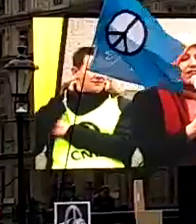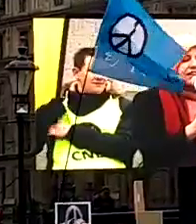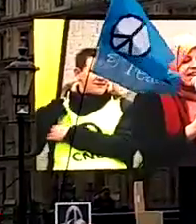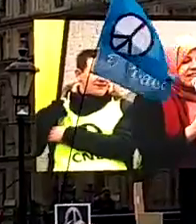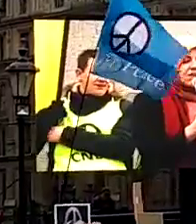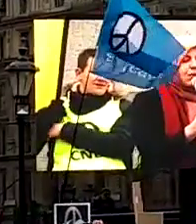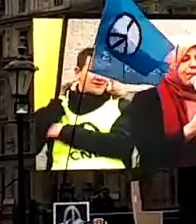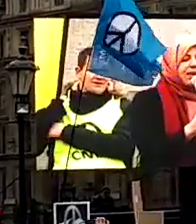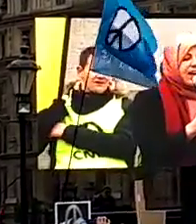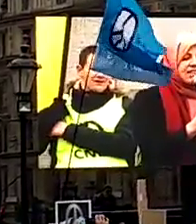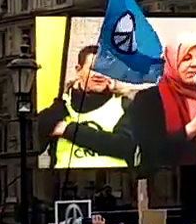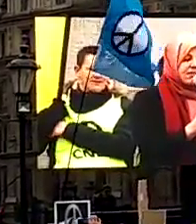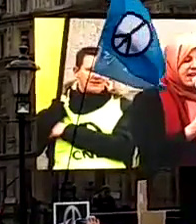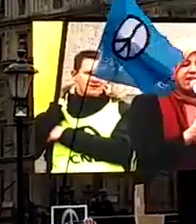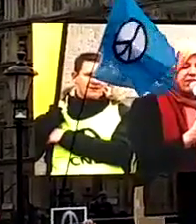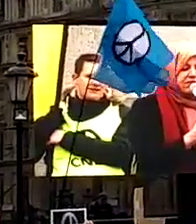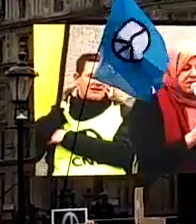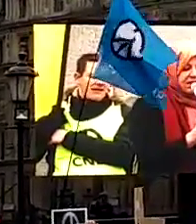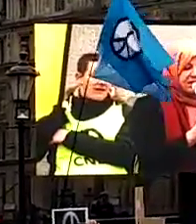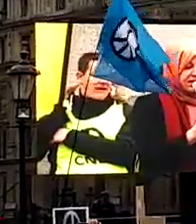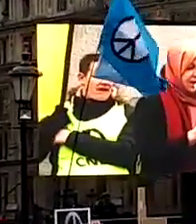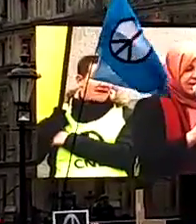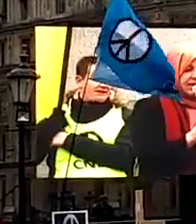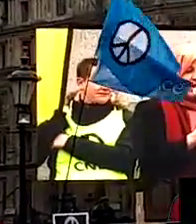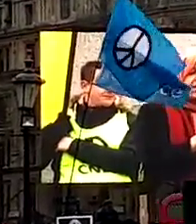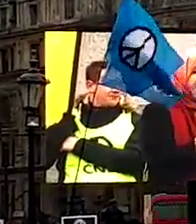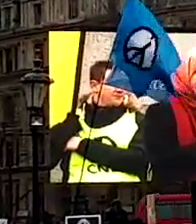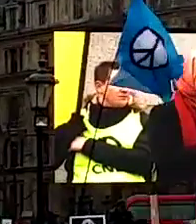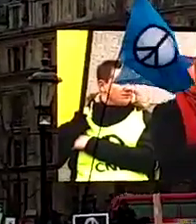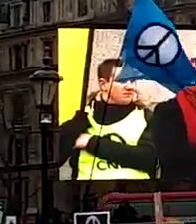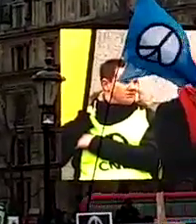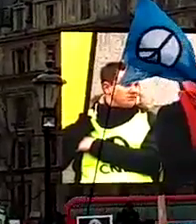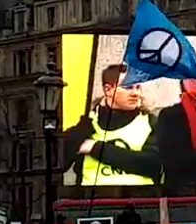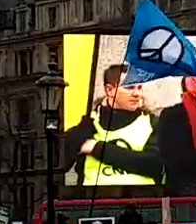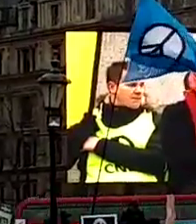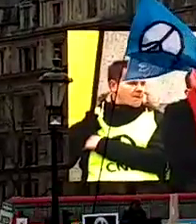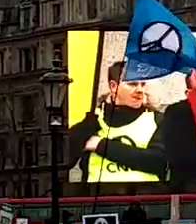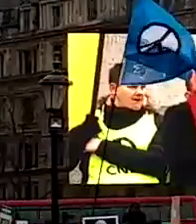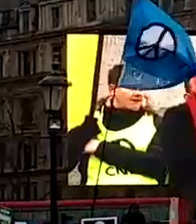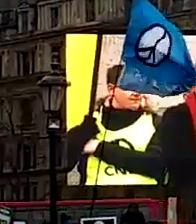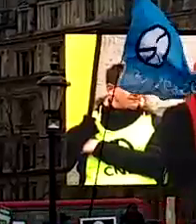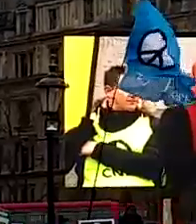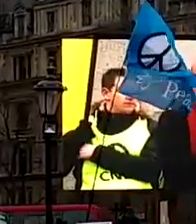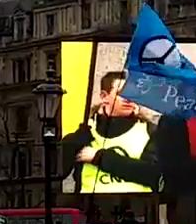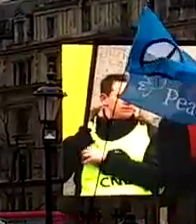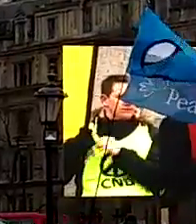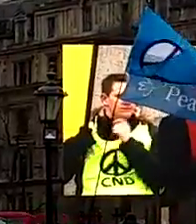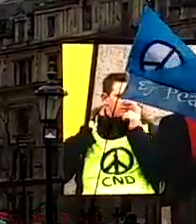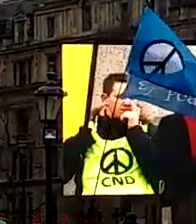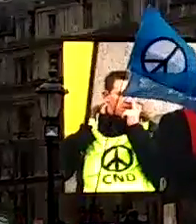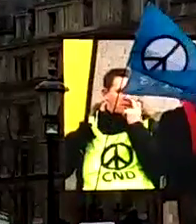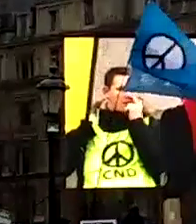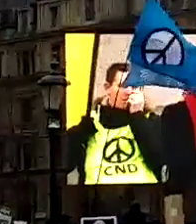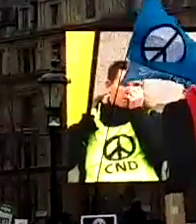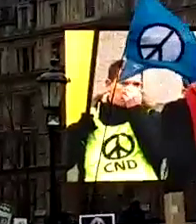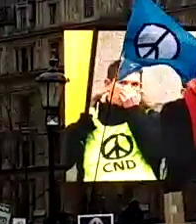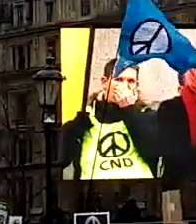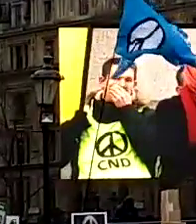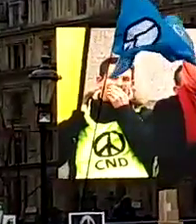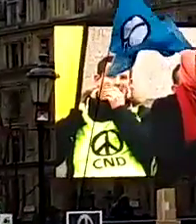nations feel the need to weaponize themselves. The actions of our government is